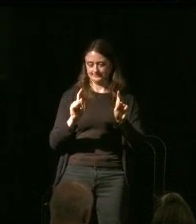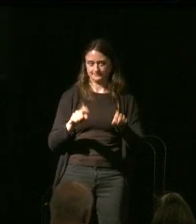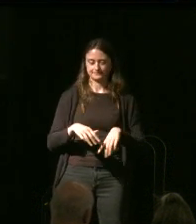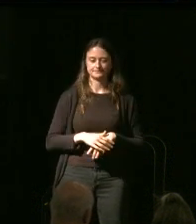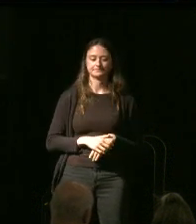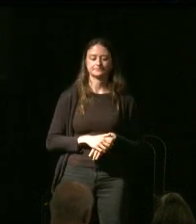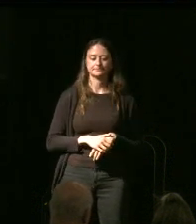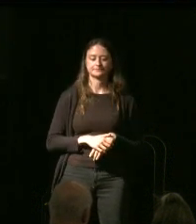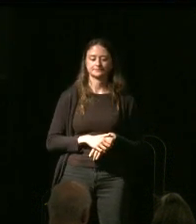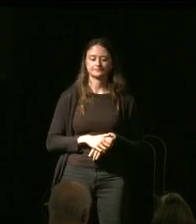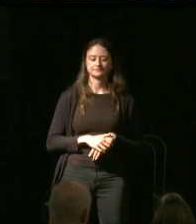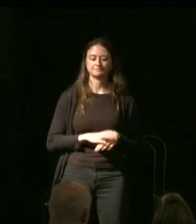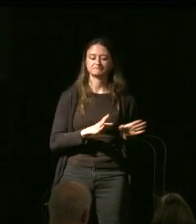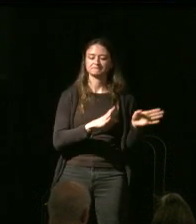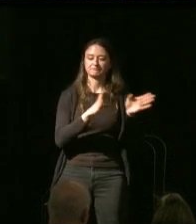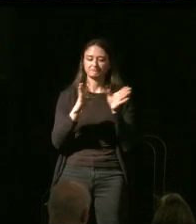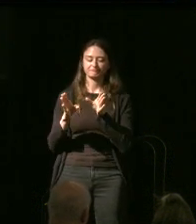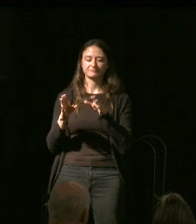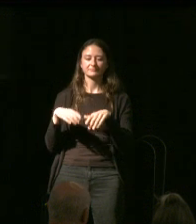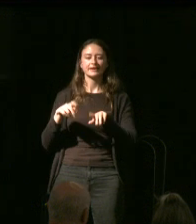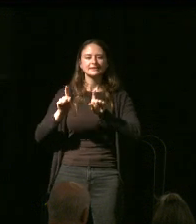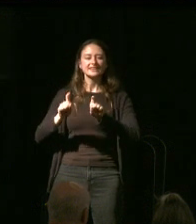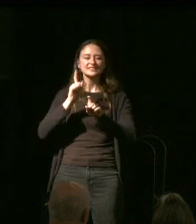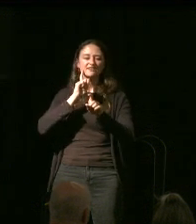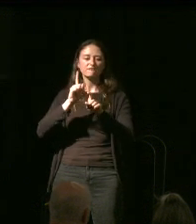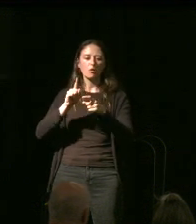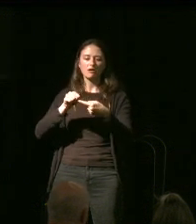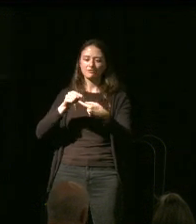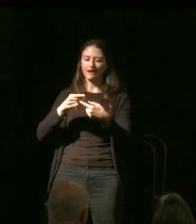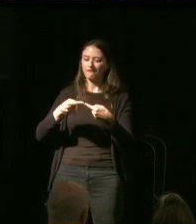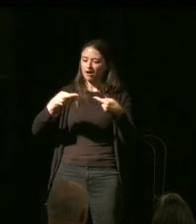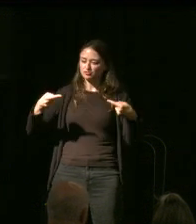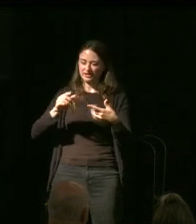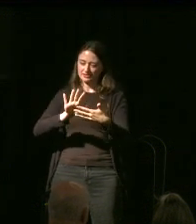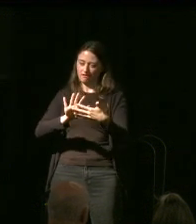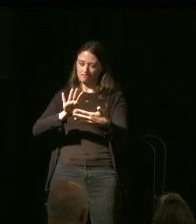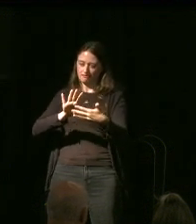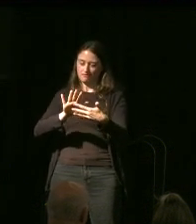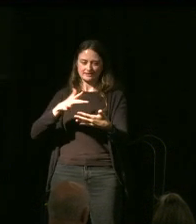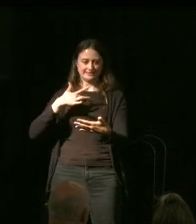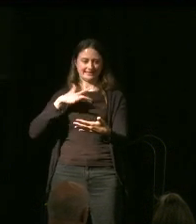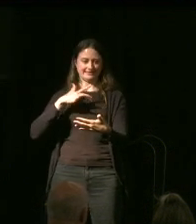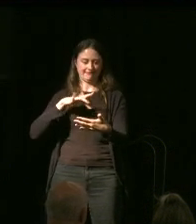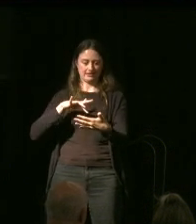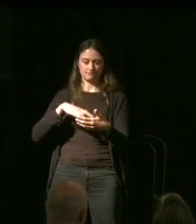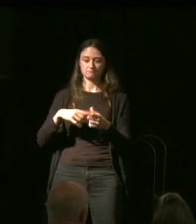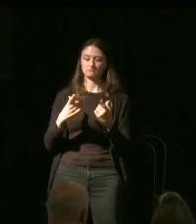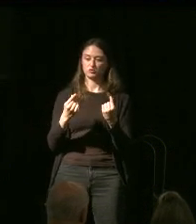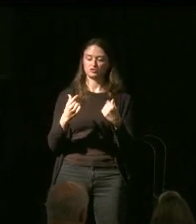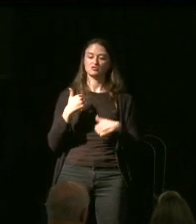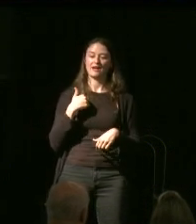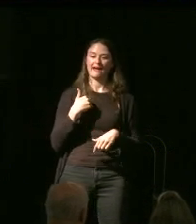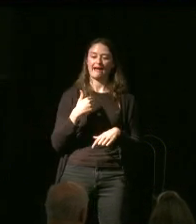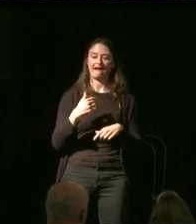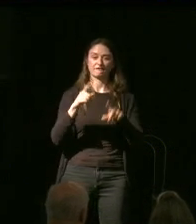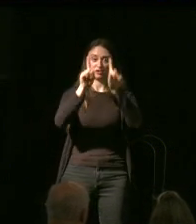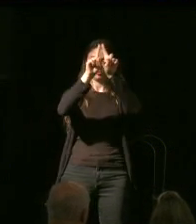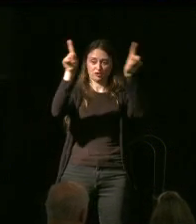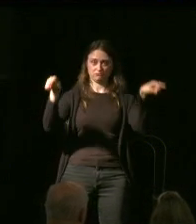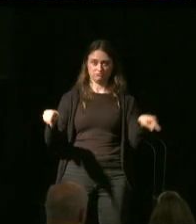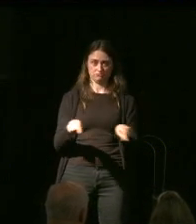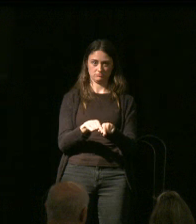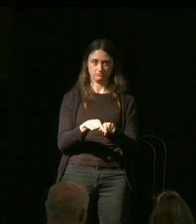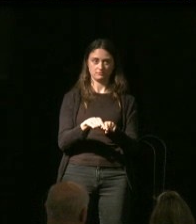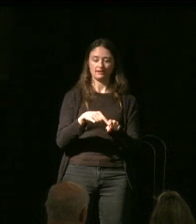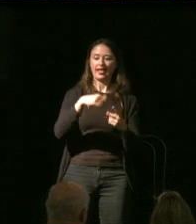we did the contrast sensitivity test, which is where you look at an eye chart, but the